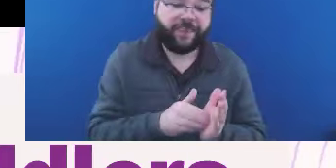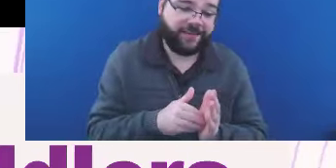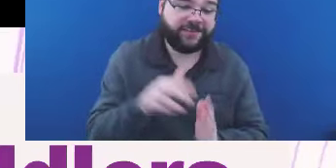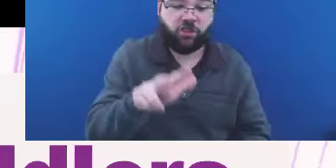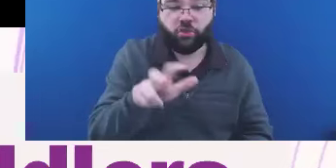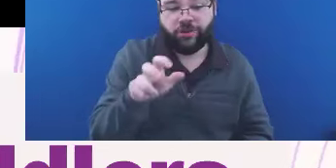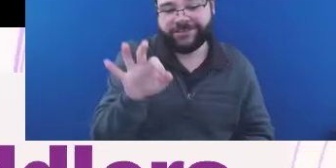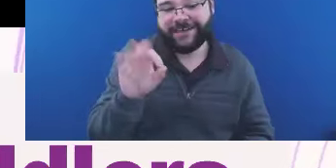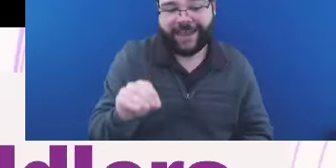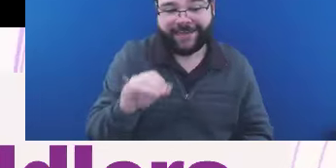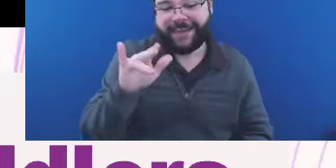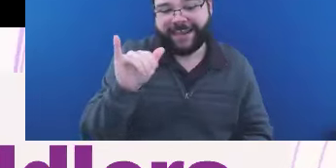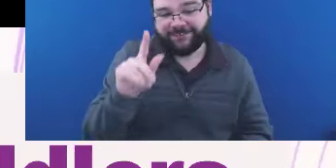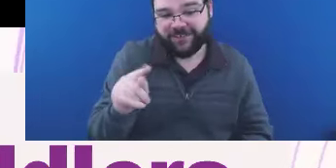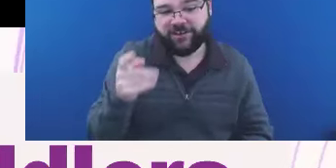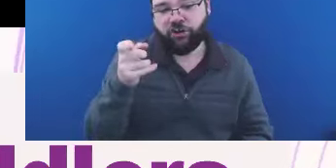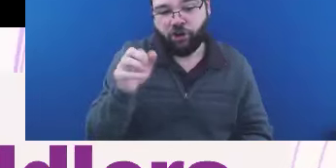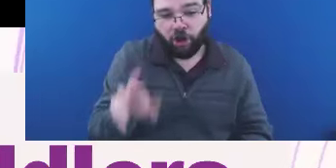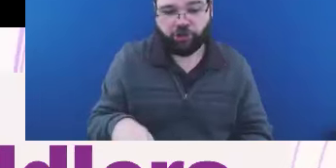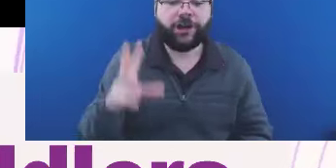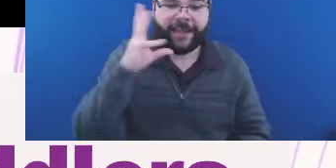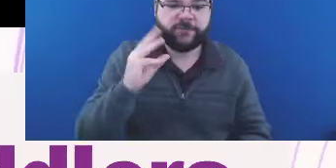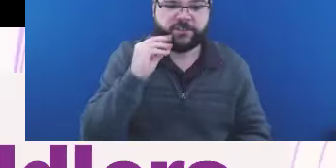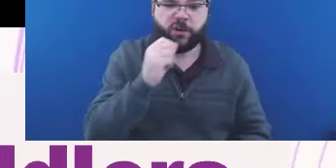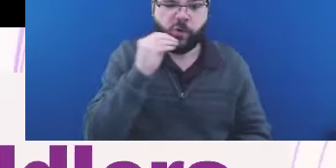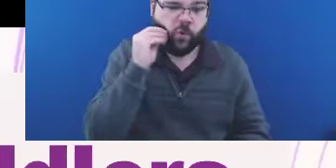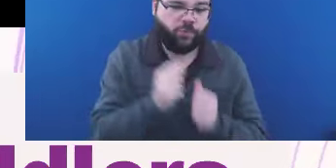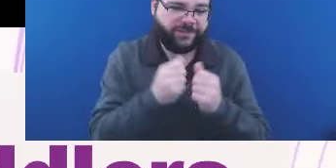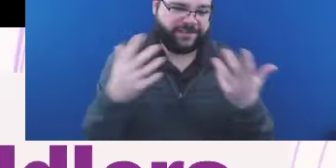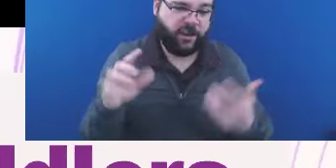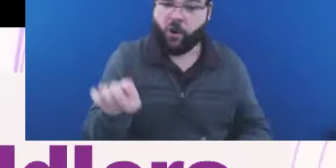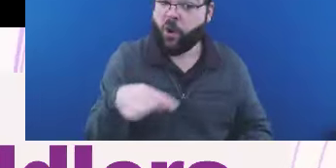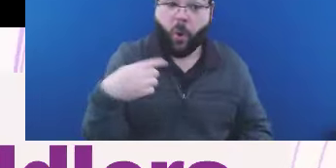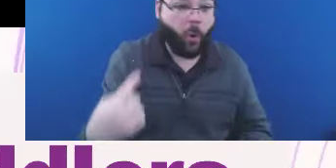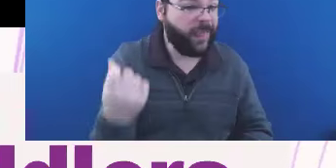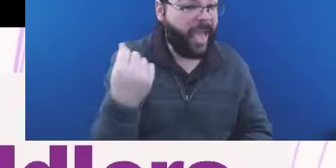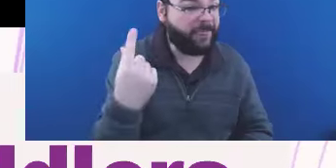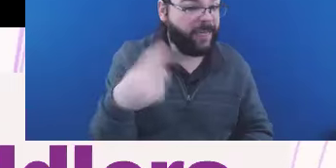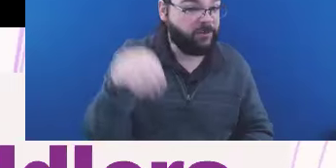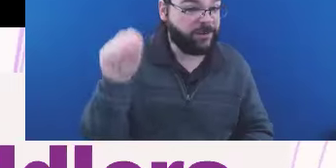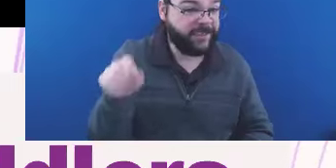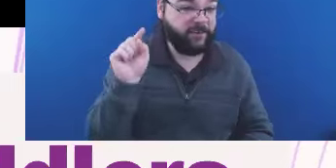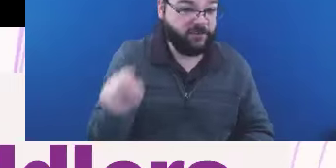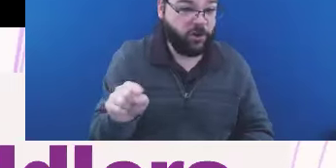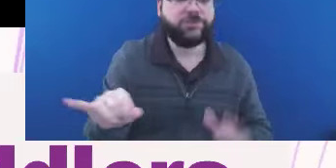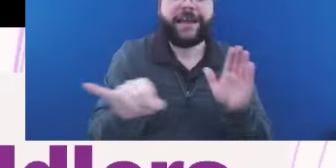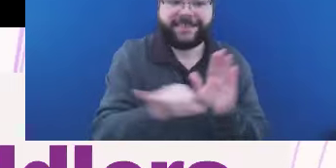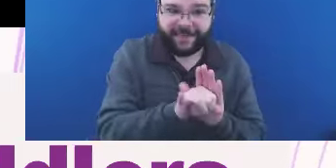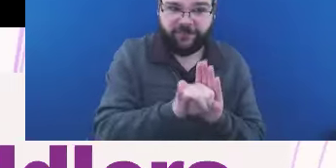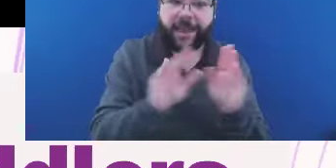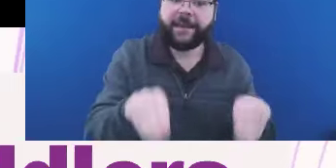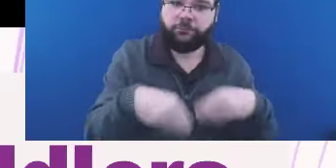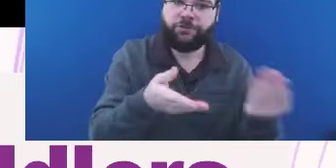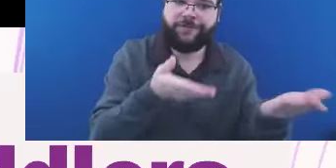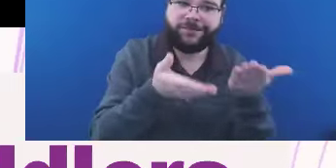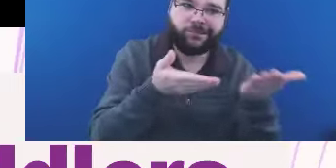364,390 infants and toddlers experiencing homelessness, and only 11% are identified and served.